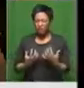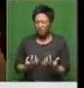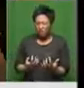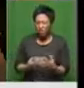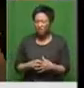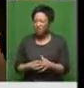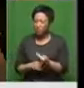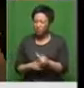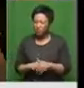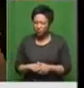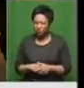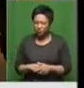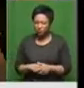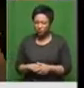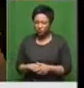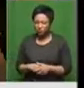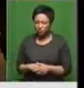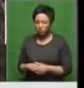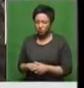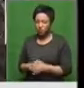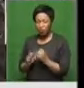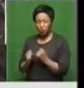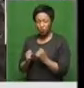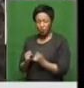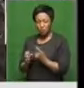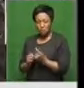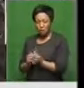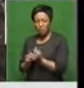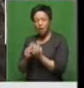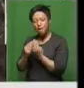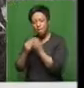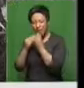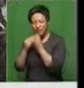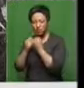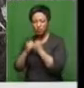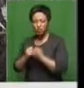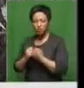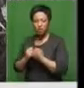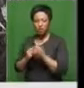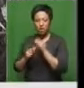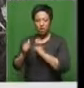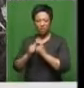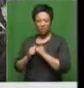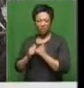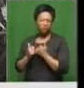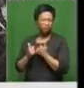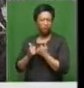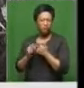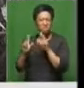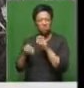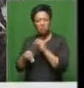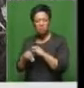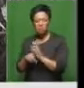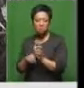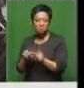We have found that it's superior to plastic in its strength. Certainly there's been no performance issues. We've